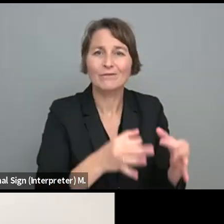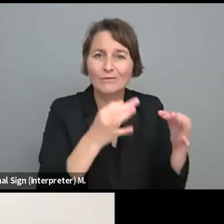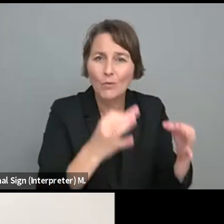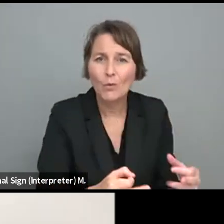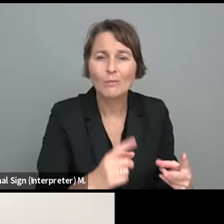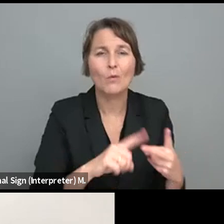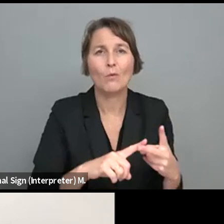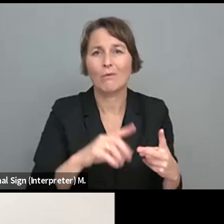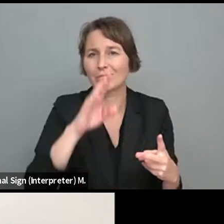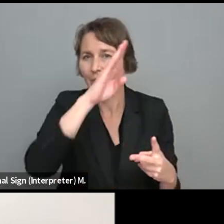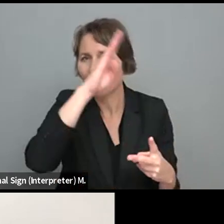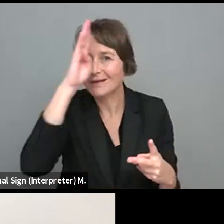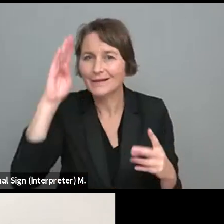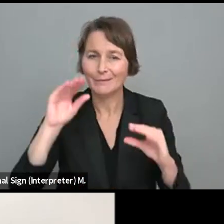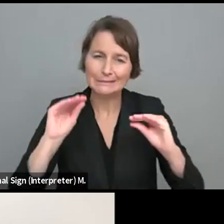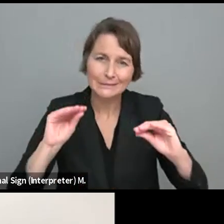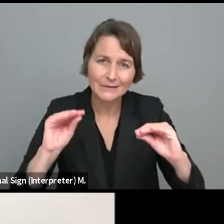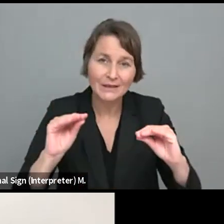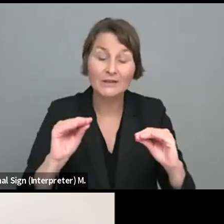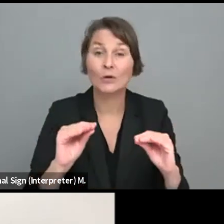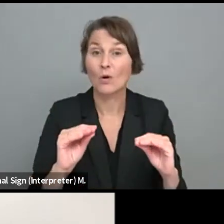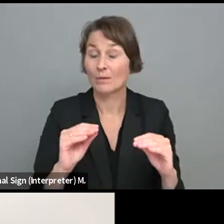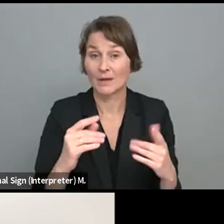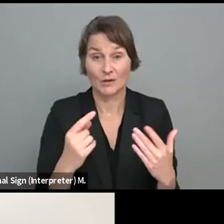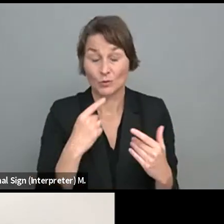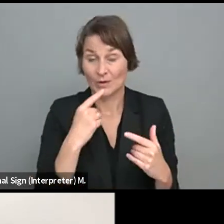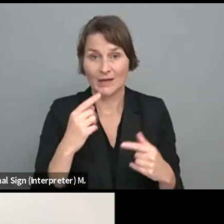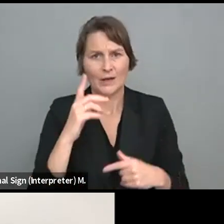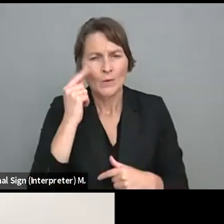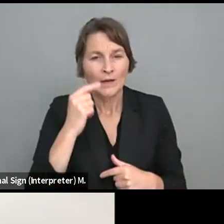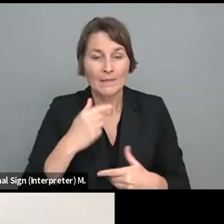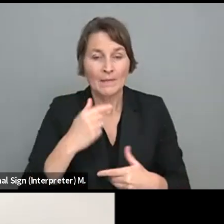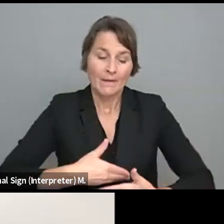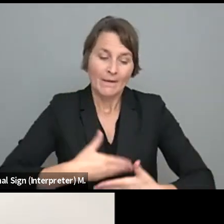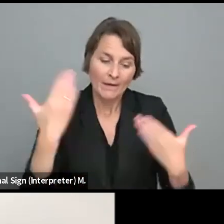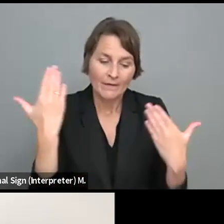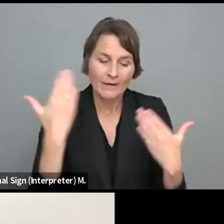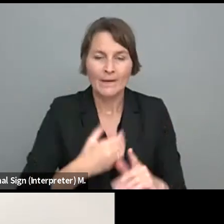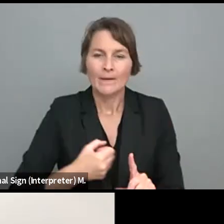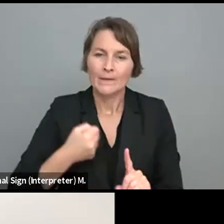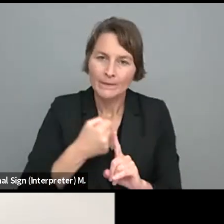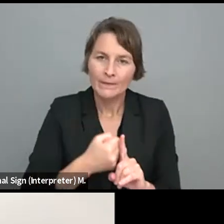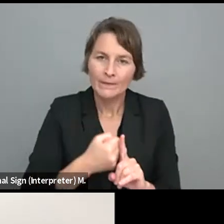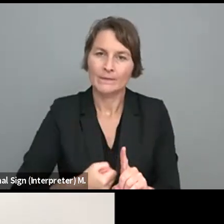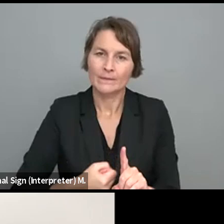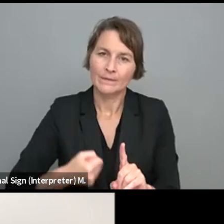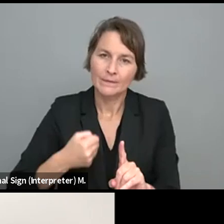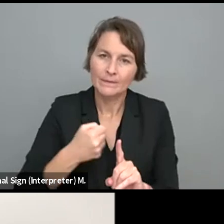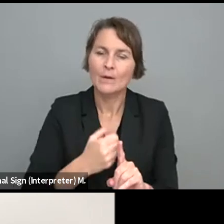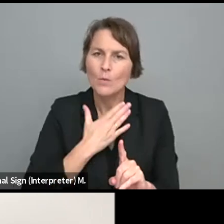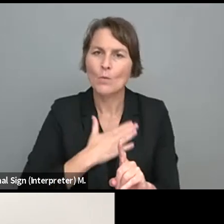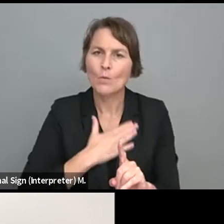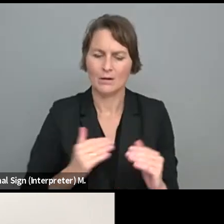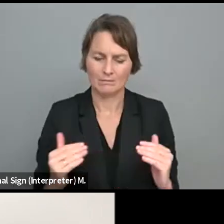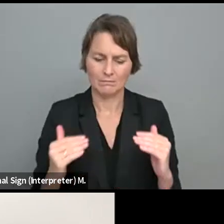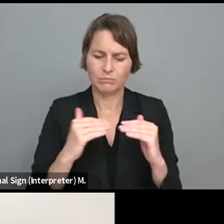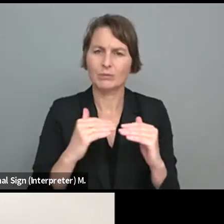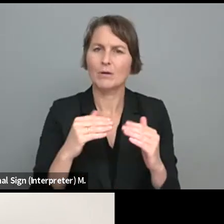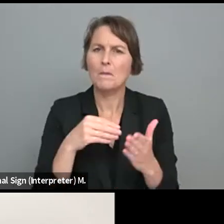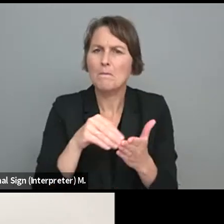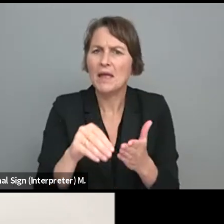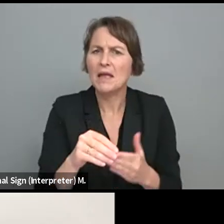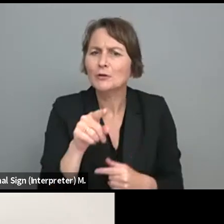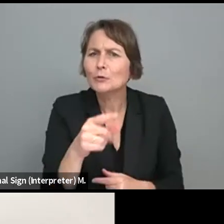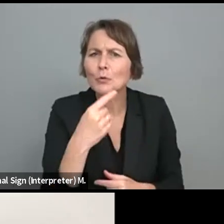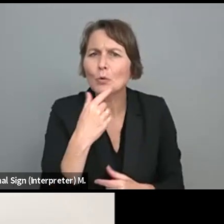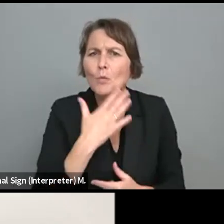are still every day in the trenches fighting for equal pay. What would you have to say to them? So what are your biggest lessons